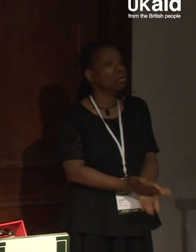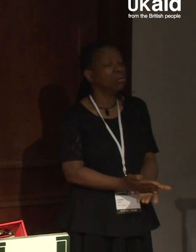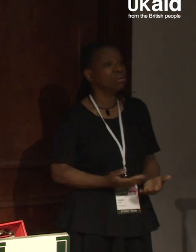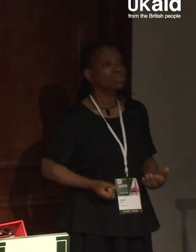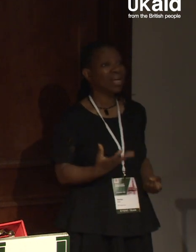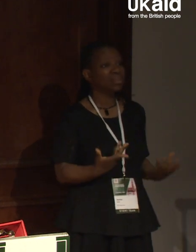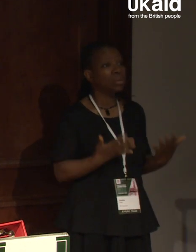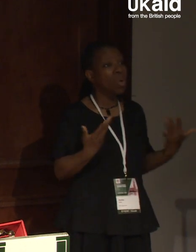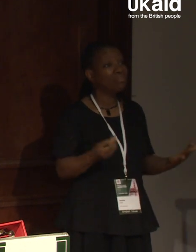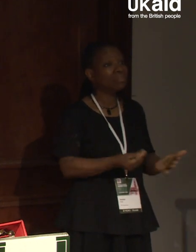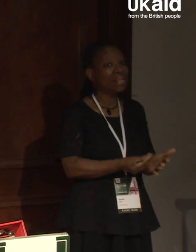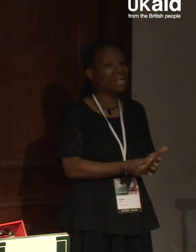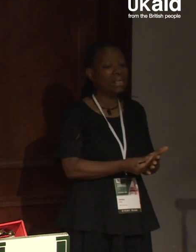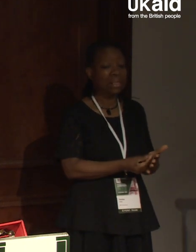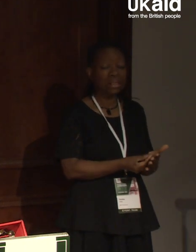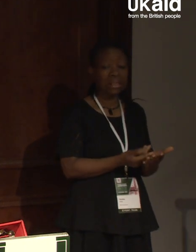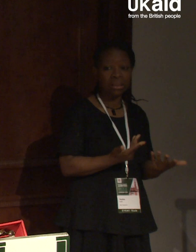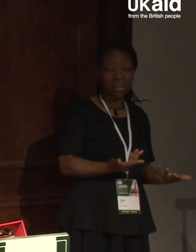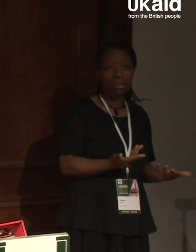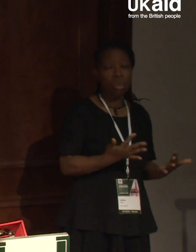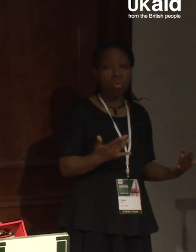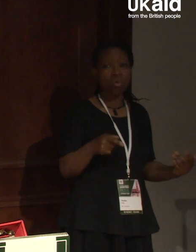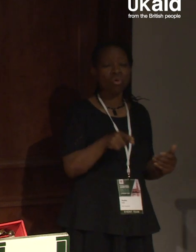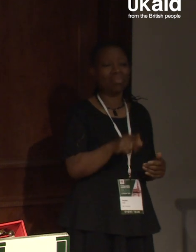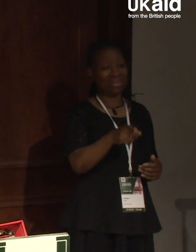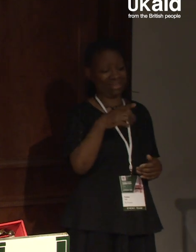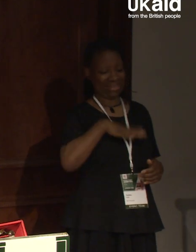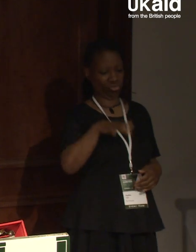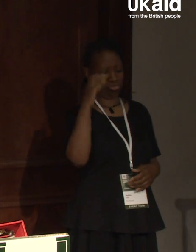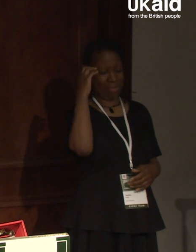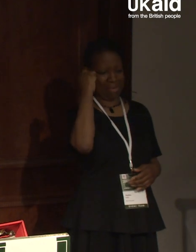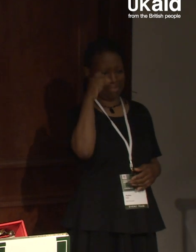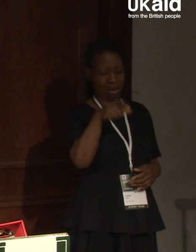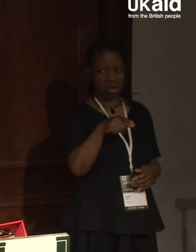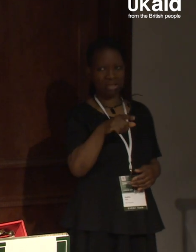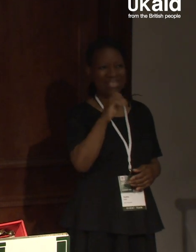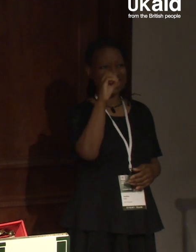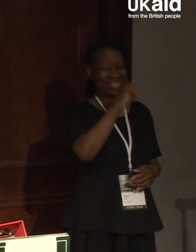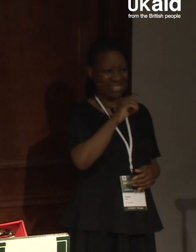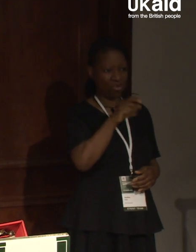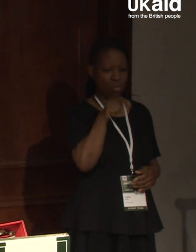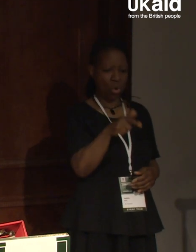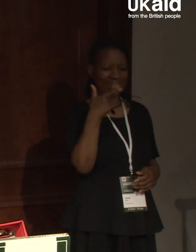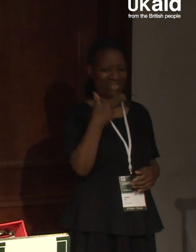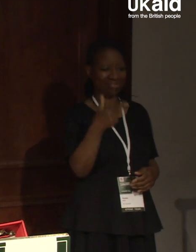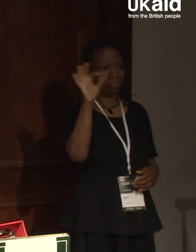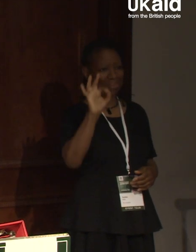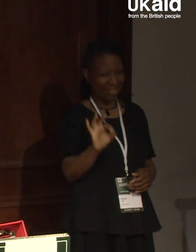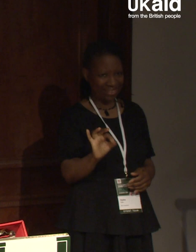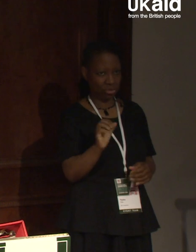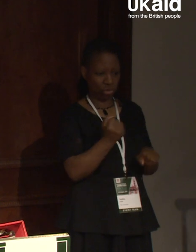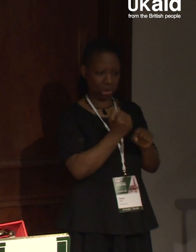deal of money. We spend 0.7% of our GNI. But remember that 0.7% of Britain's GNI is